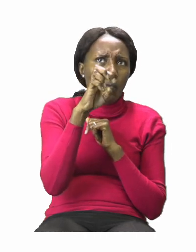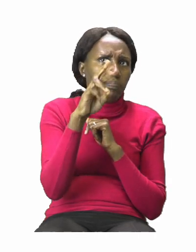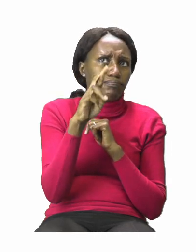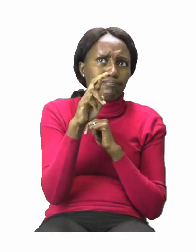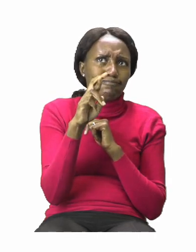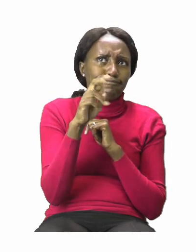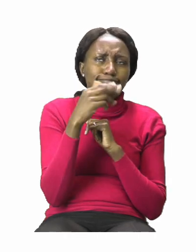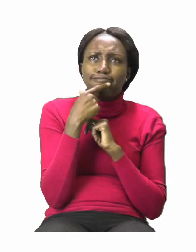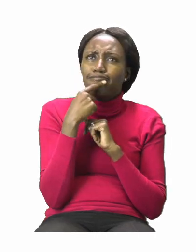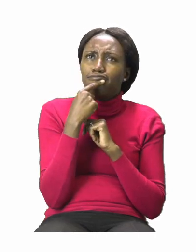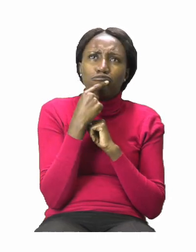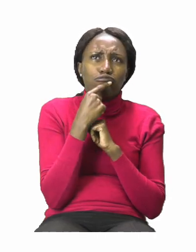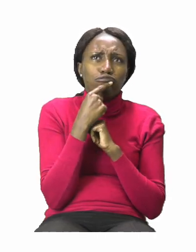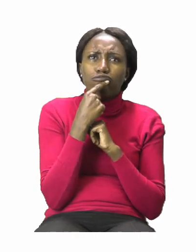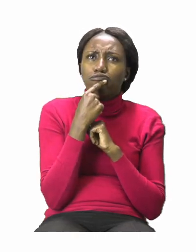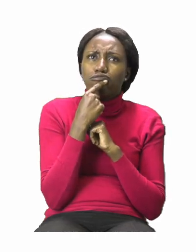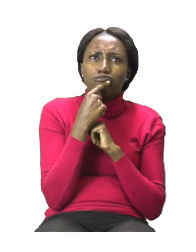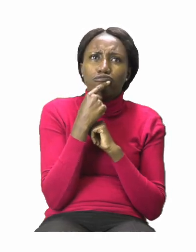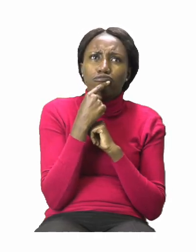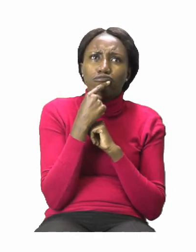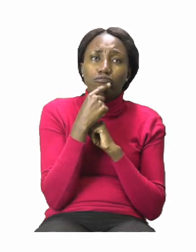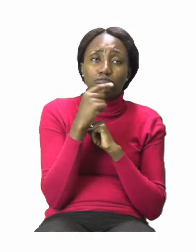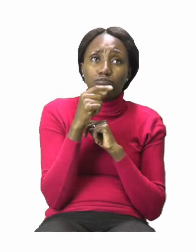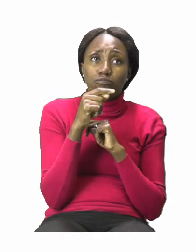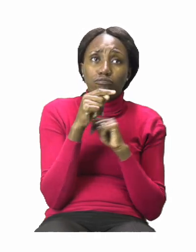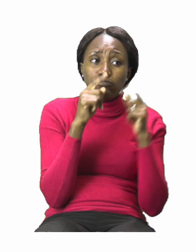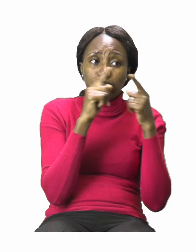We have Hans,